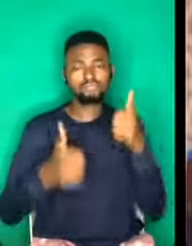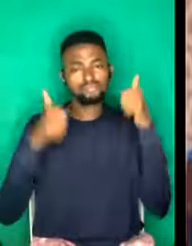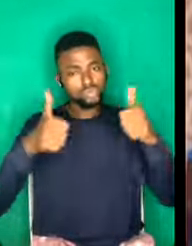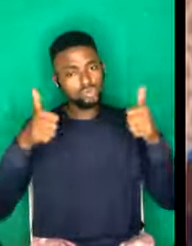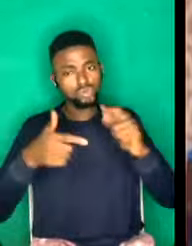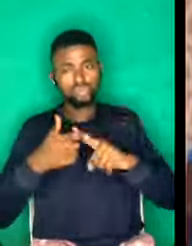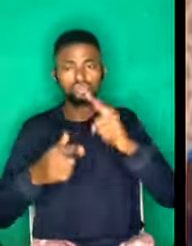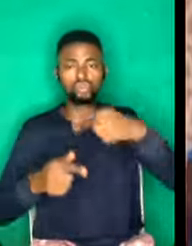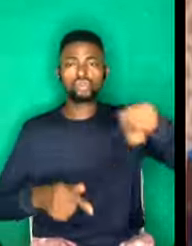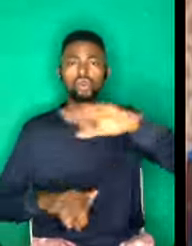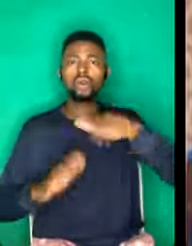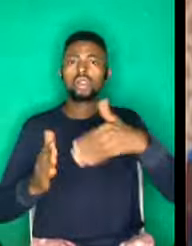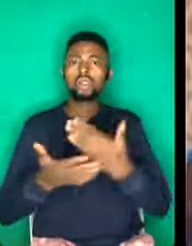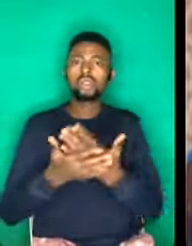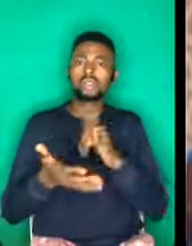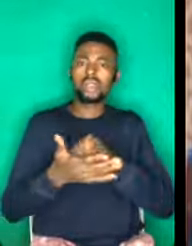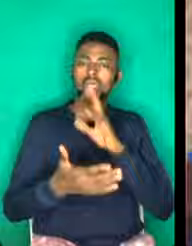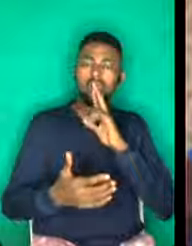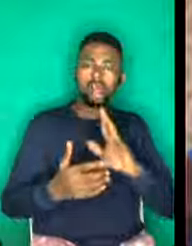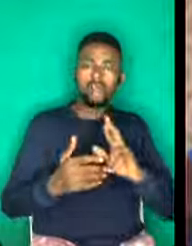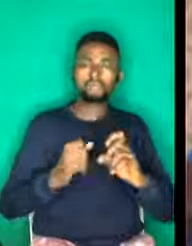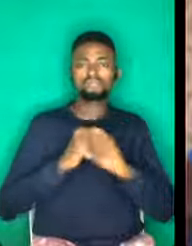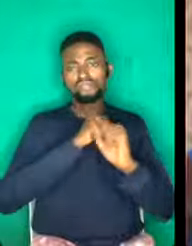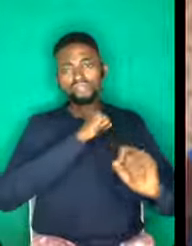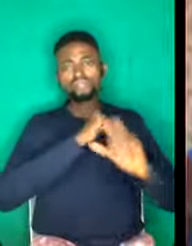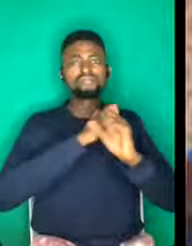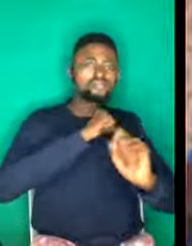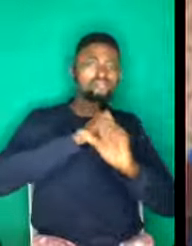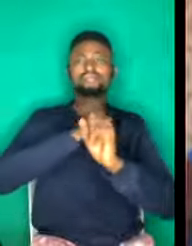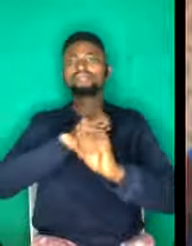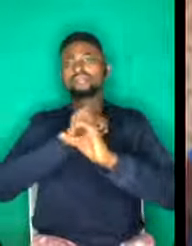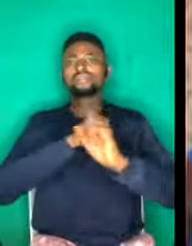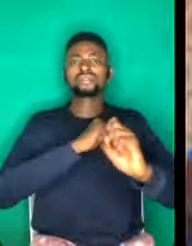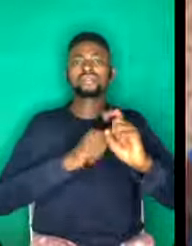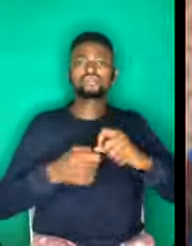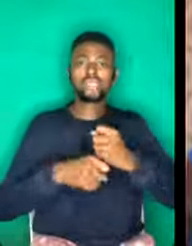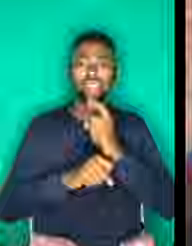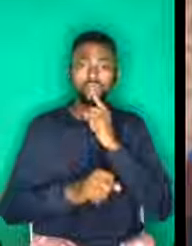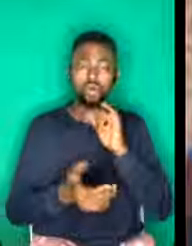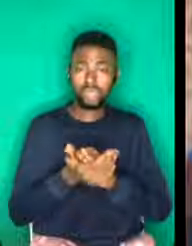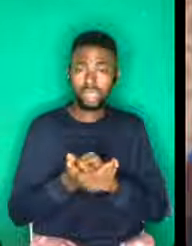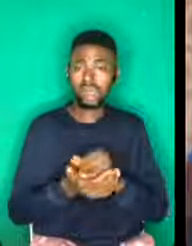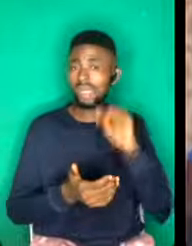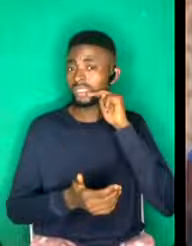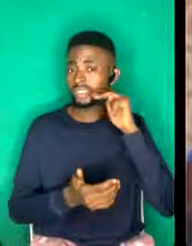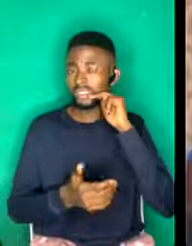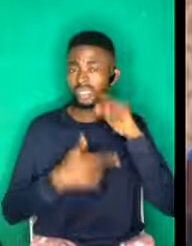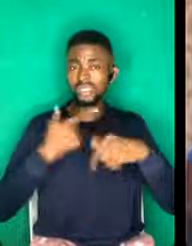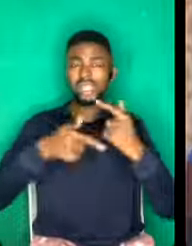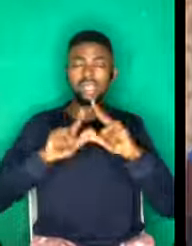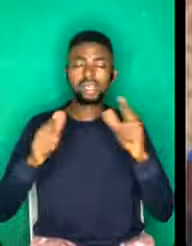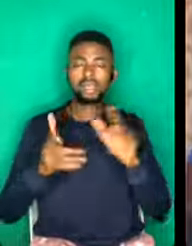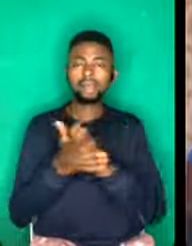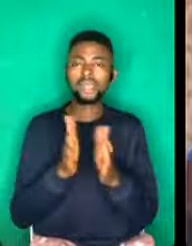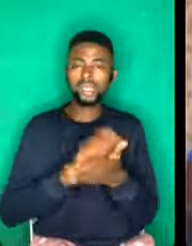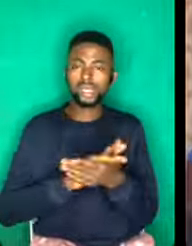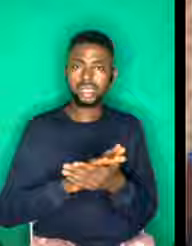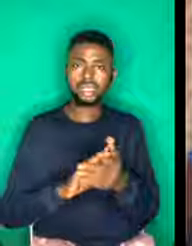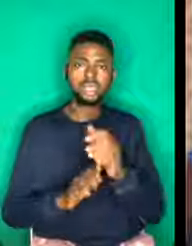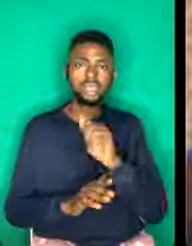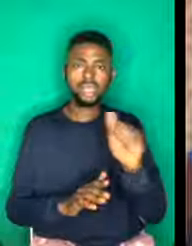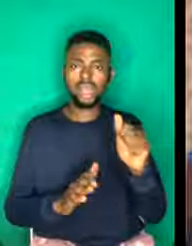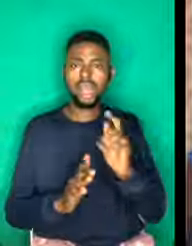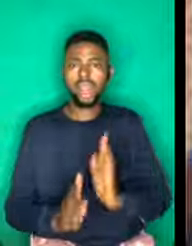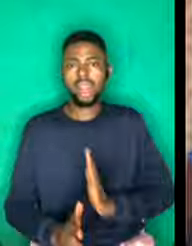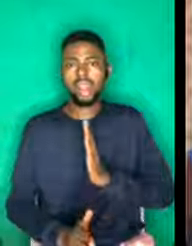all who are behind this, screen to ensure that Nigerian Sign Language becomes a legal, language in